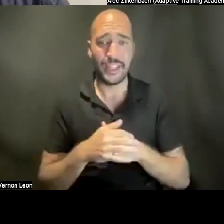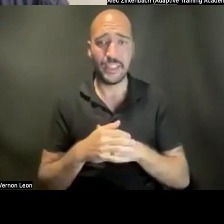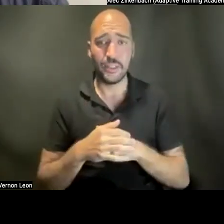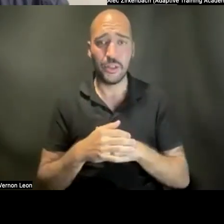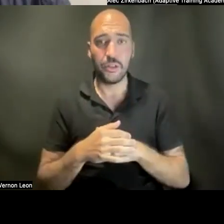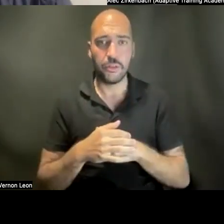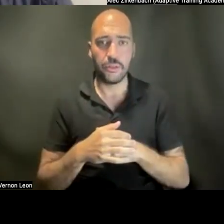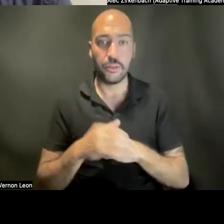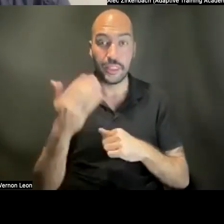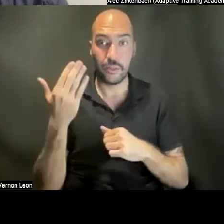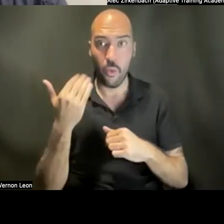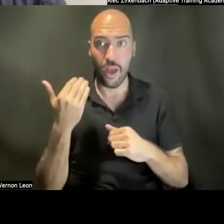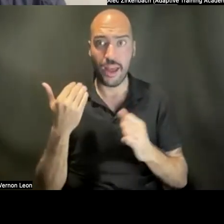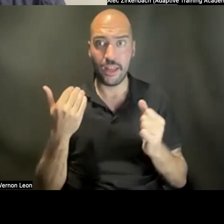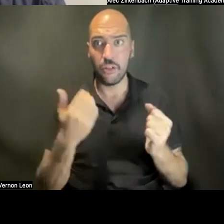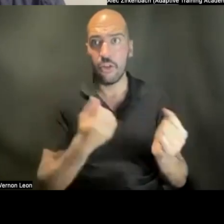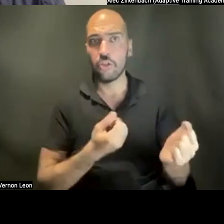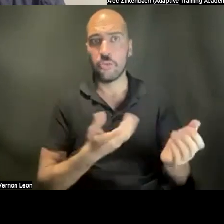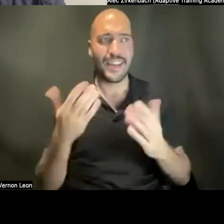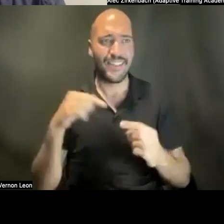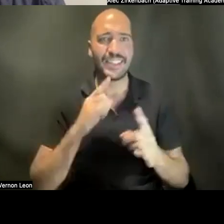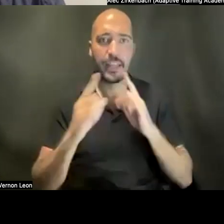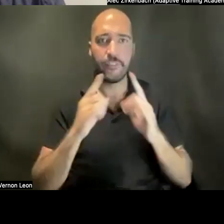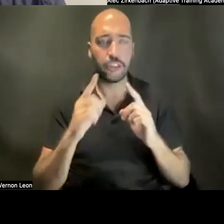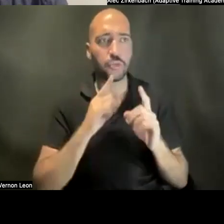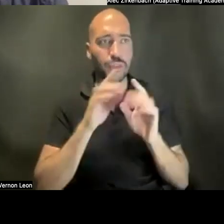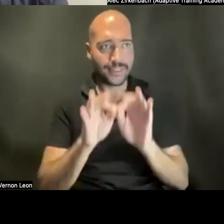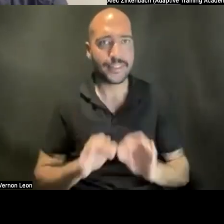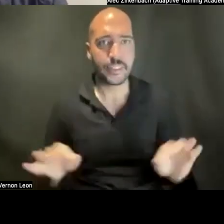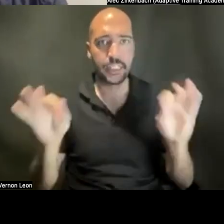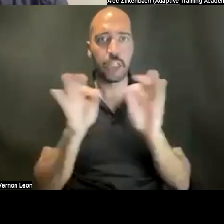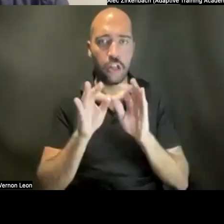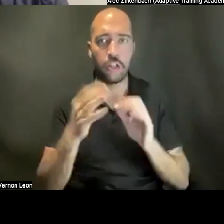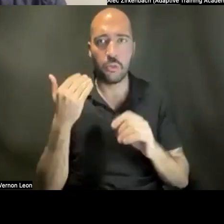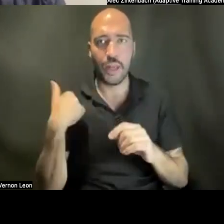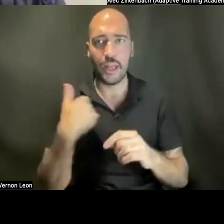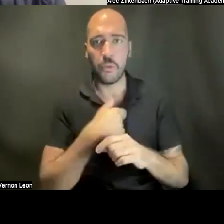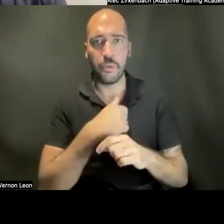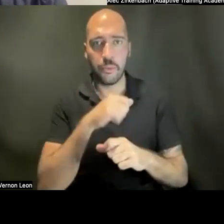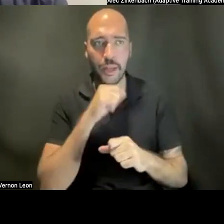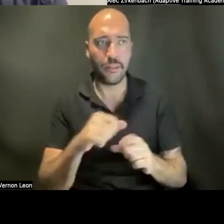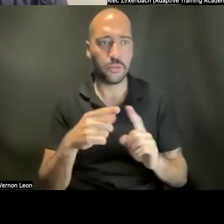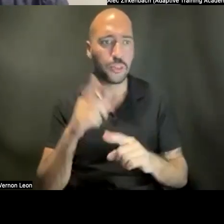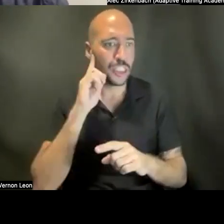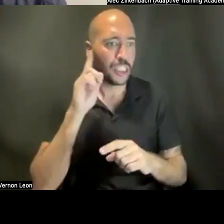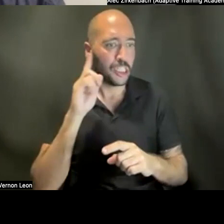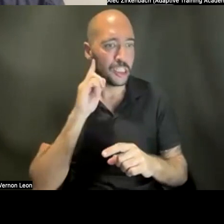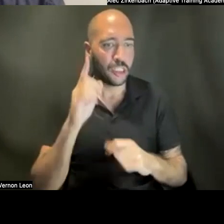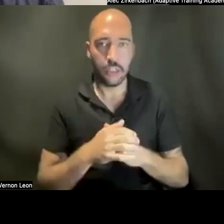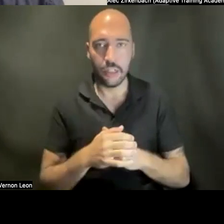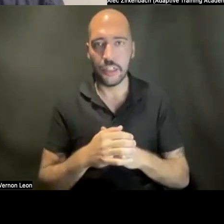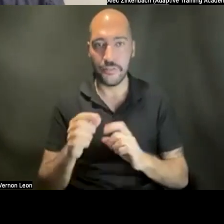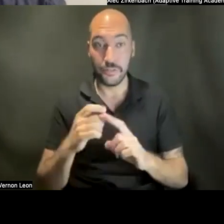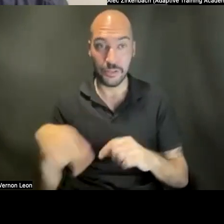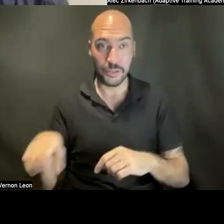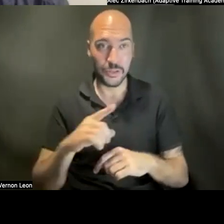that's why so many of these conversations are so essential. It's why we love to hear from you, have your lived